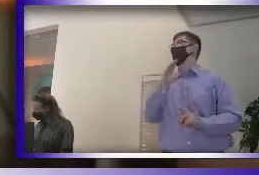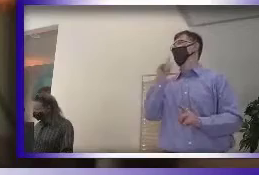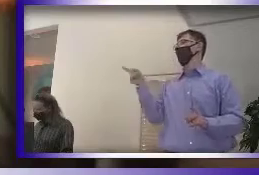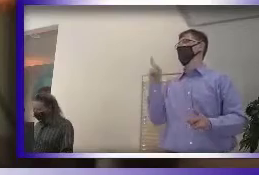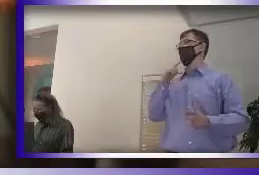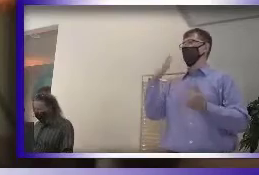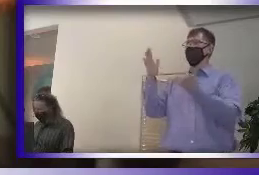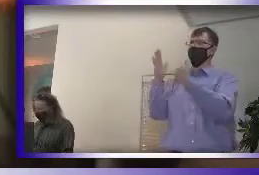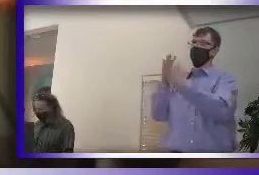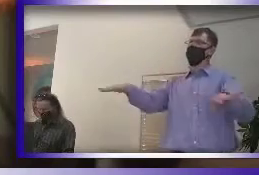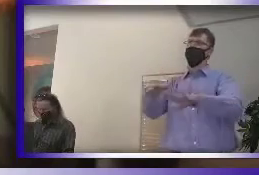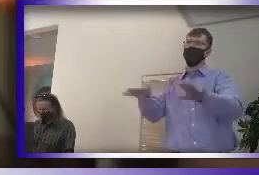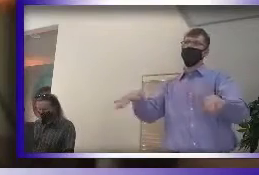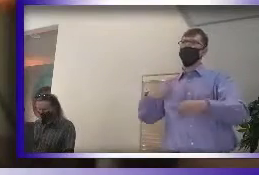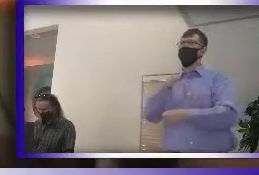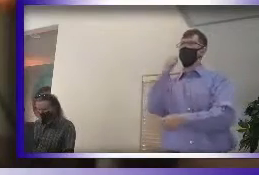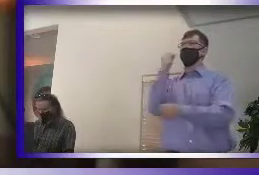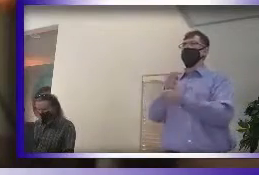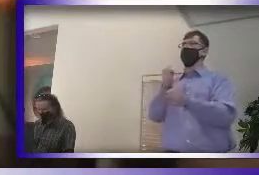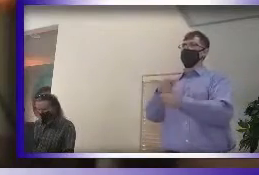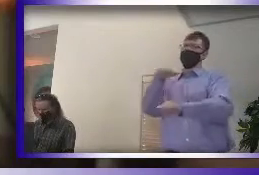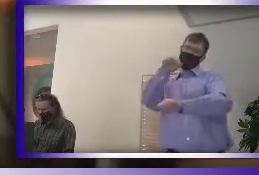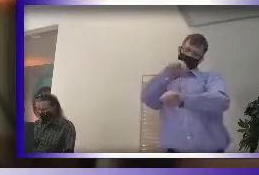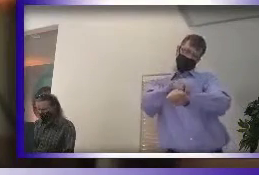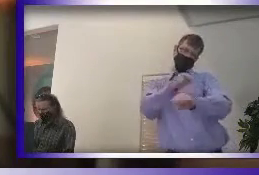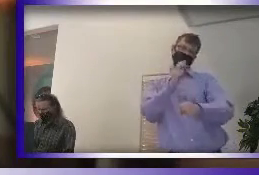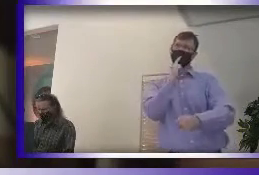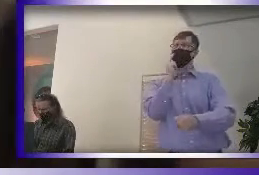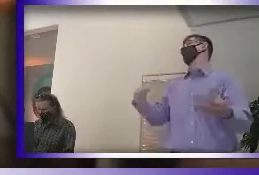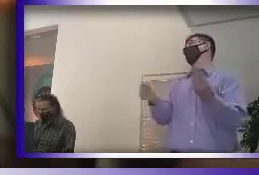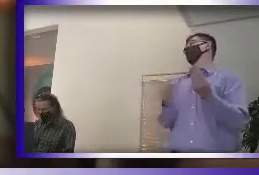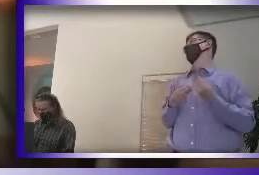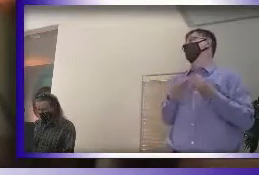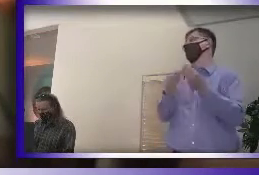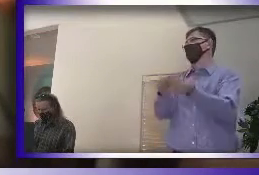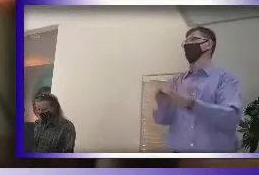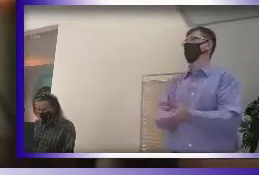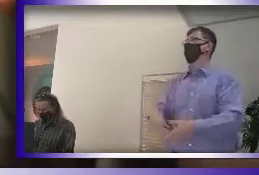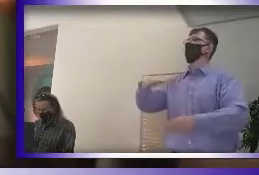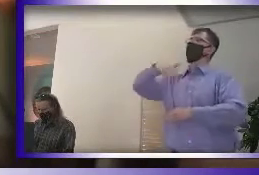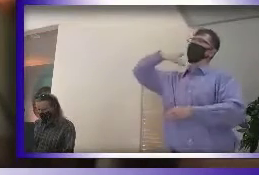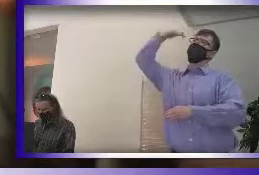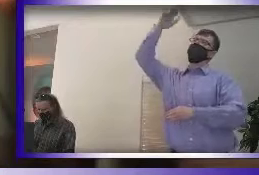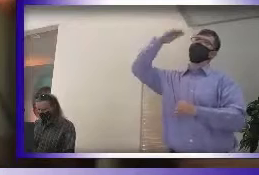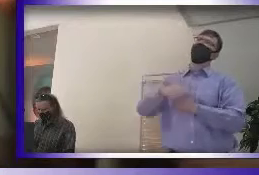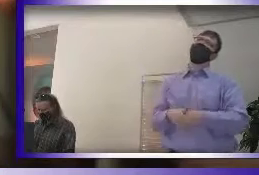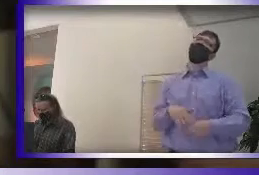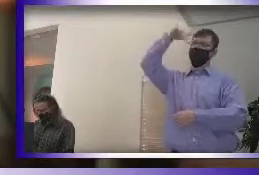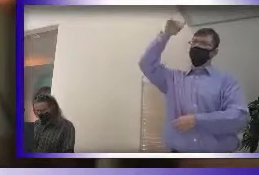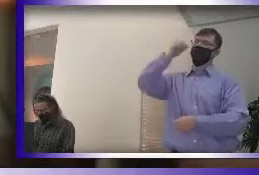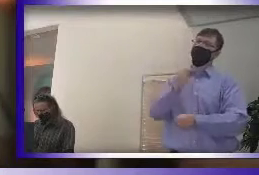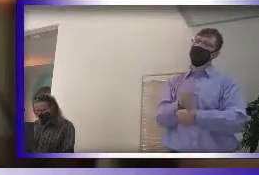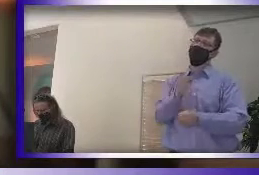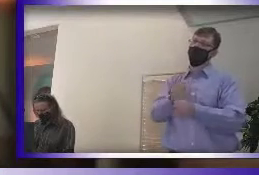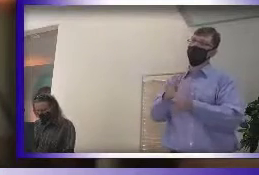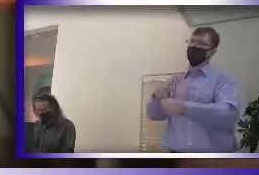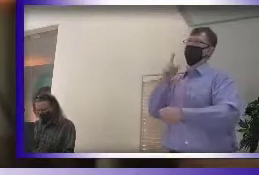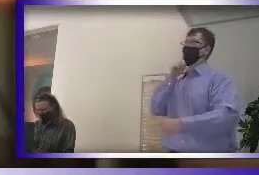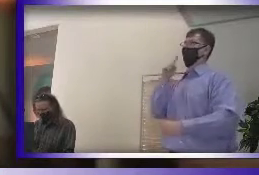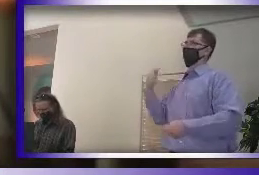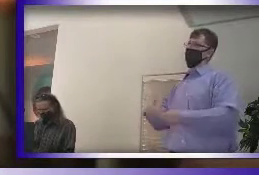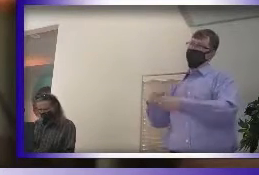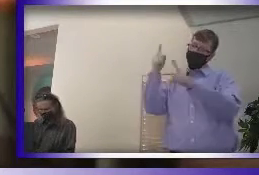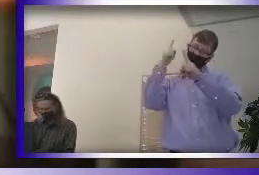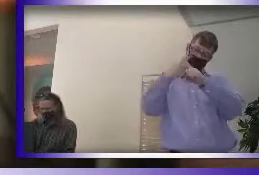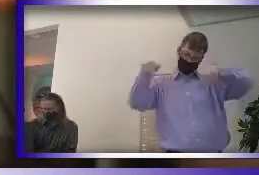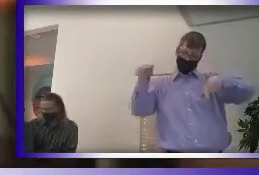works. And it is doing it right here and right now at all times and in all places. And so I allow this spoken word, I